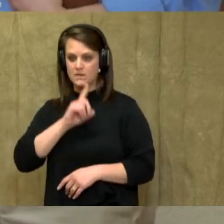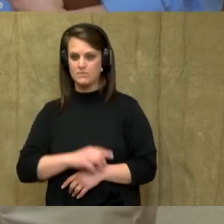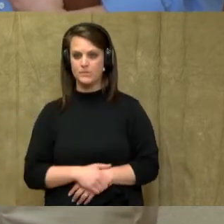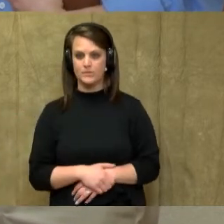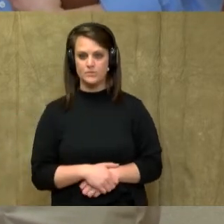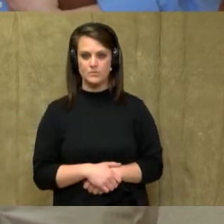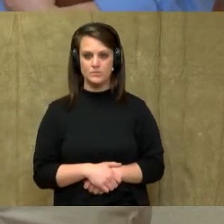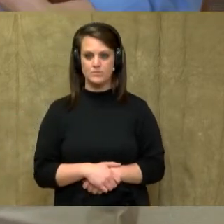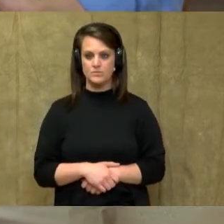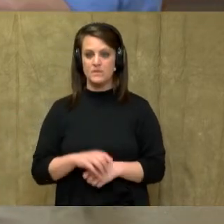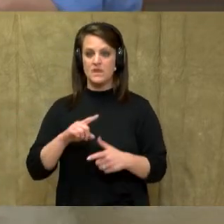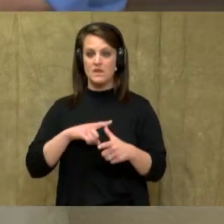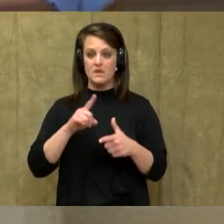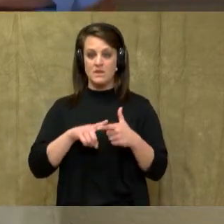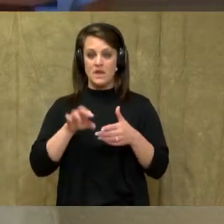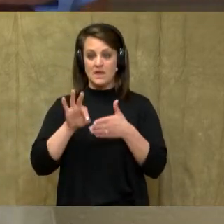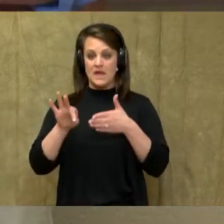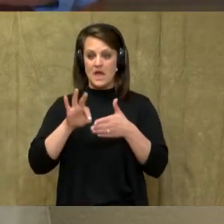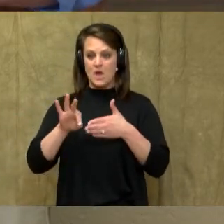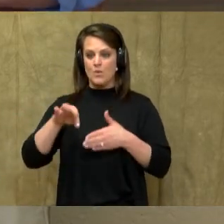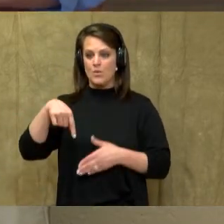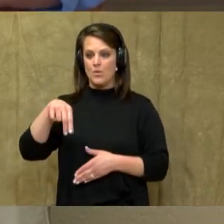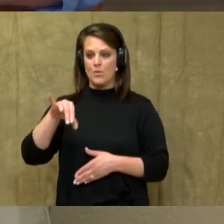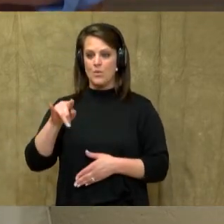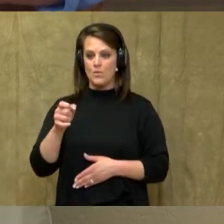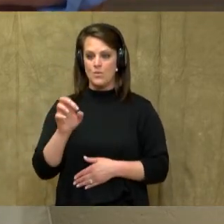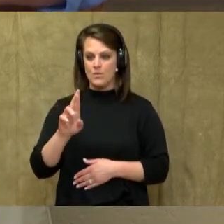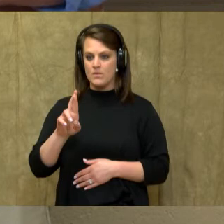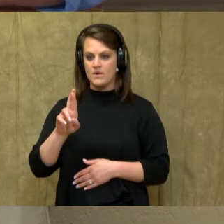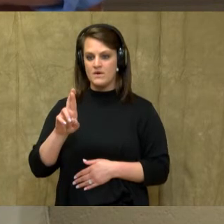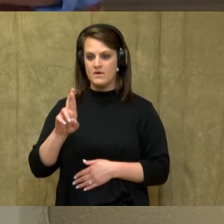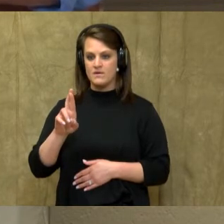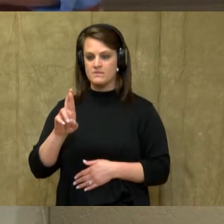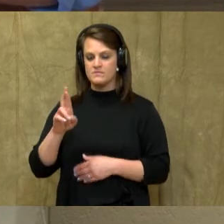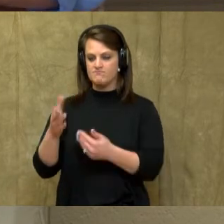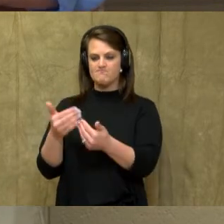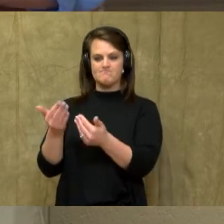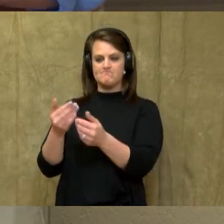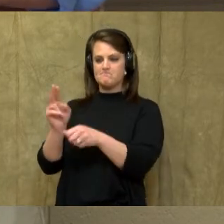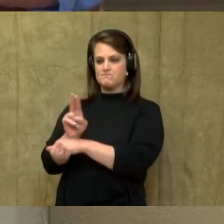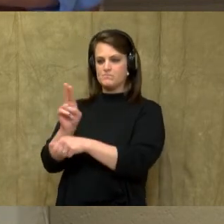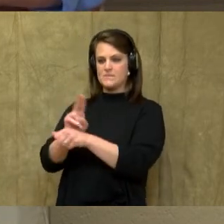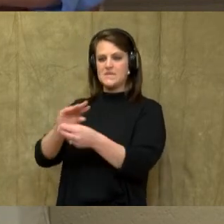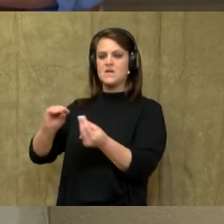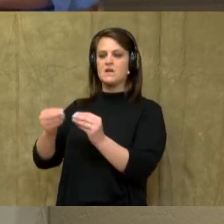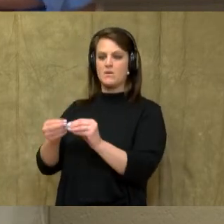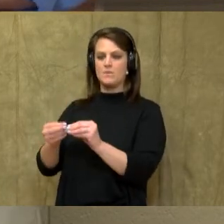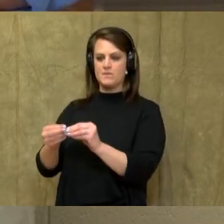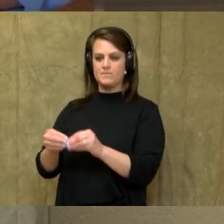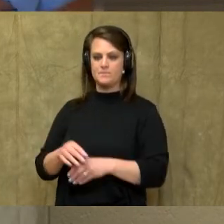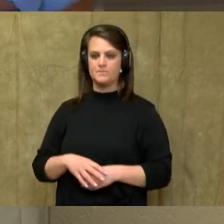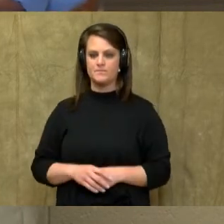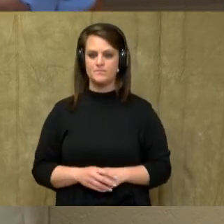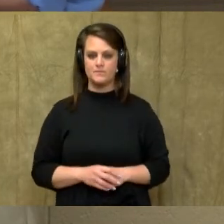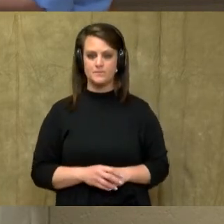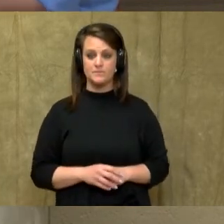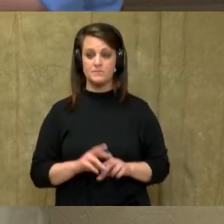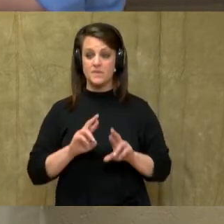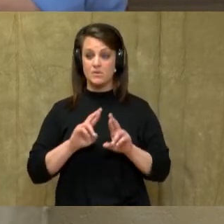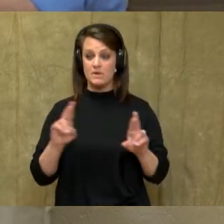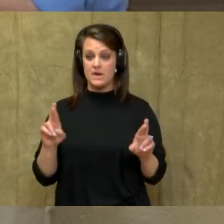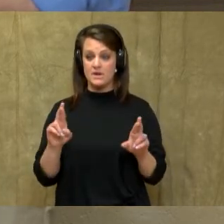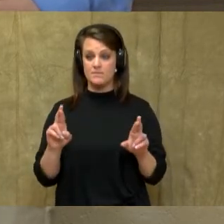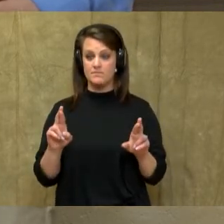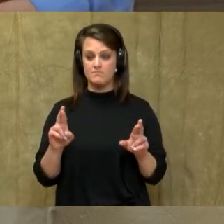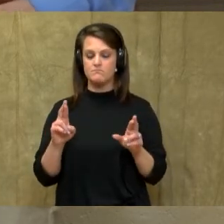1 beat. And we're going to count our quarter notes simply using the beat number that we are on. So let's try it